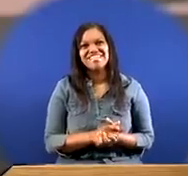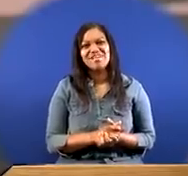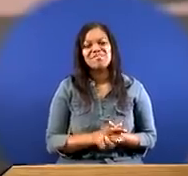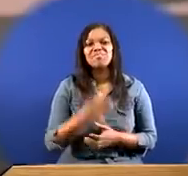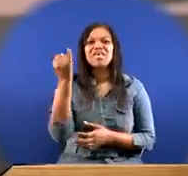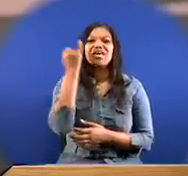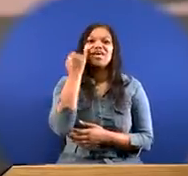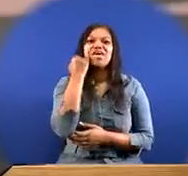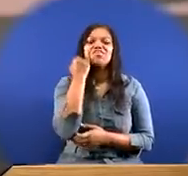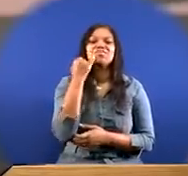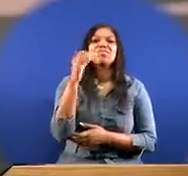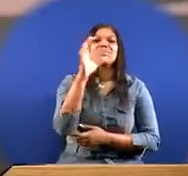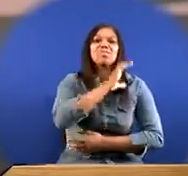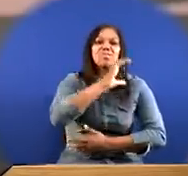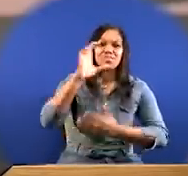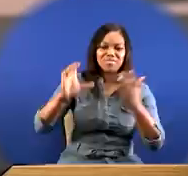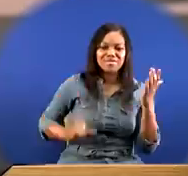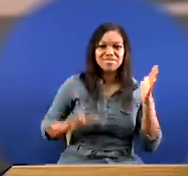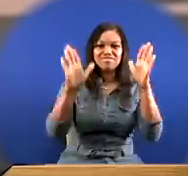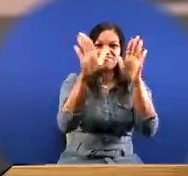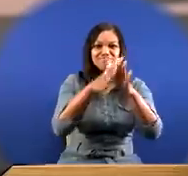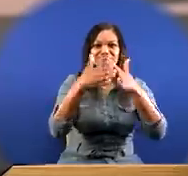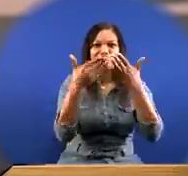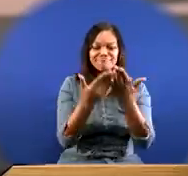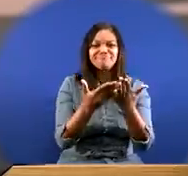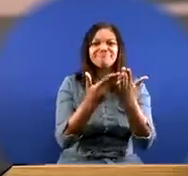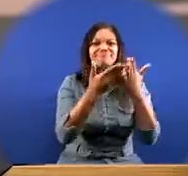If you're a Christian, open your Bibles with me